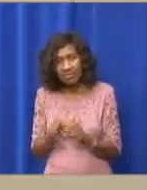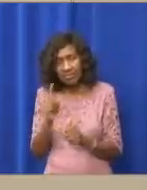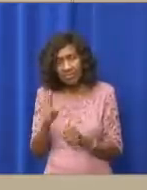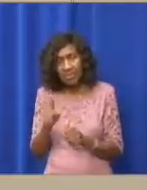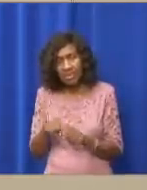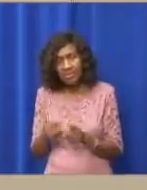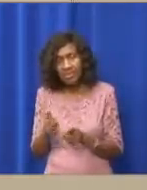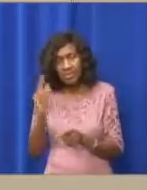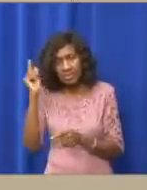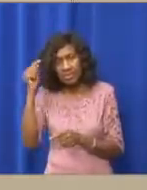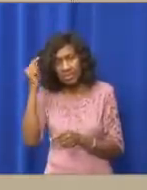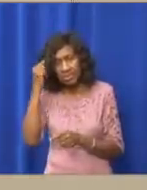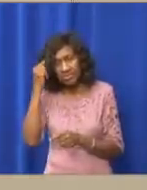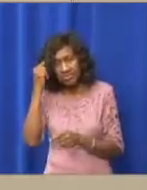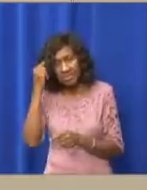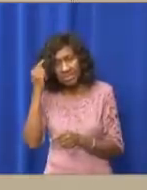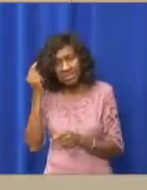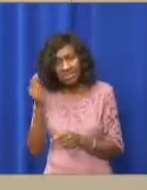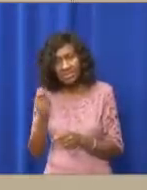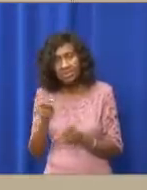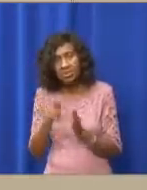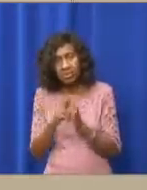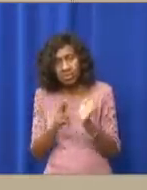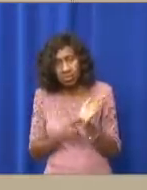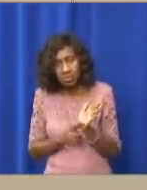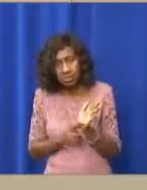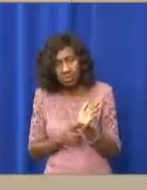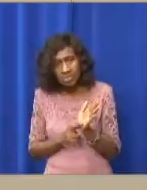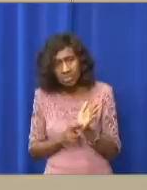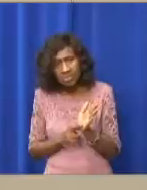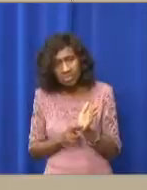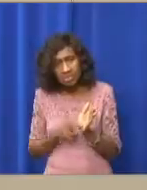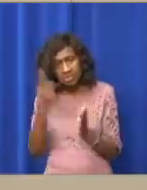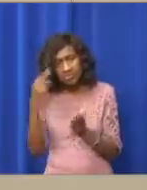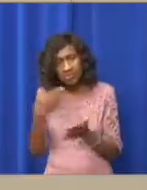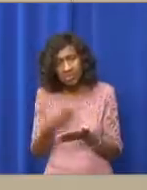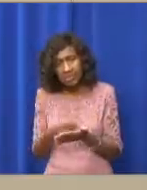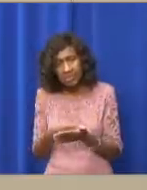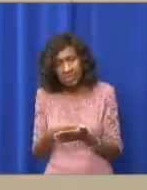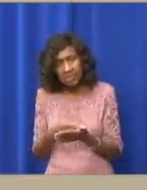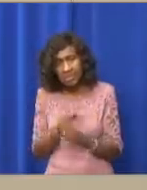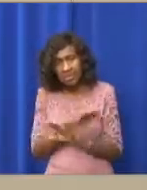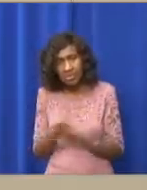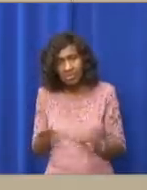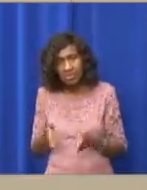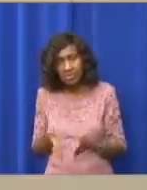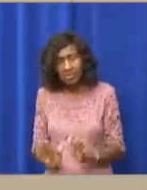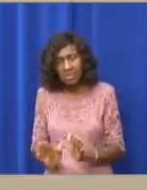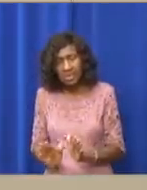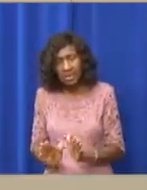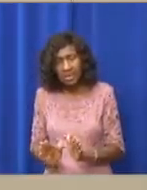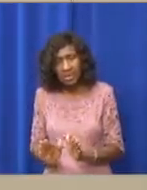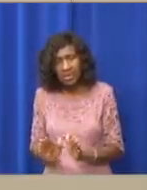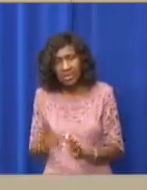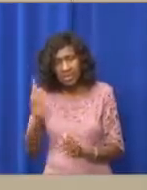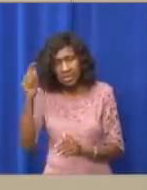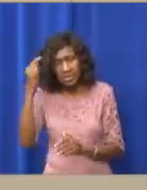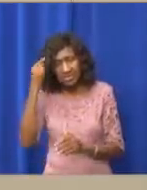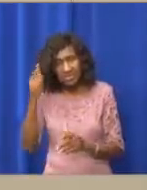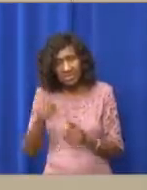government financial regulations do not allow government to pay for services which it is not